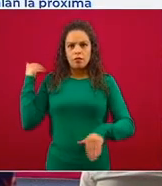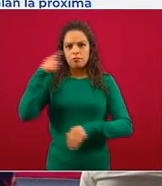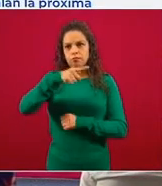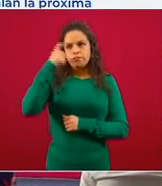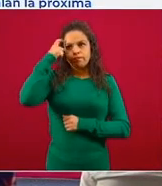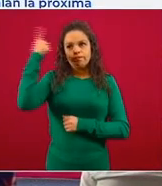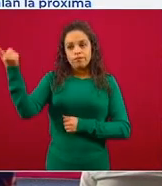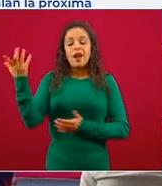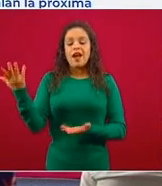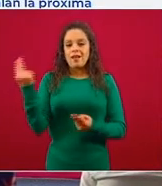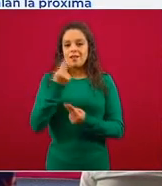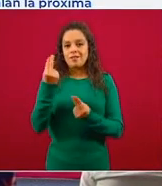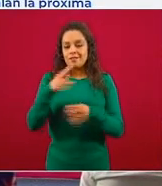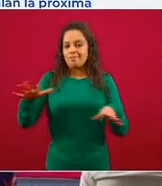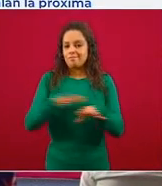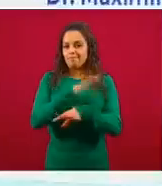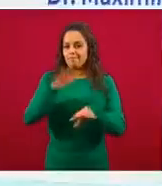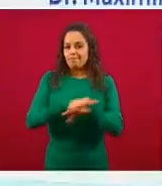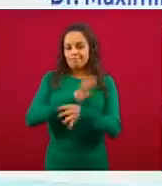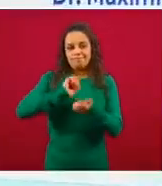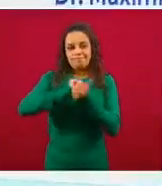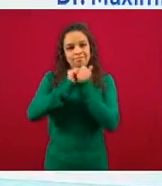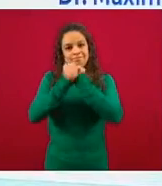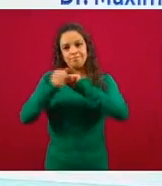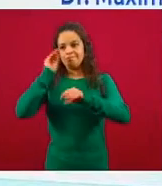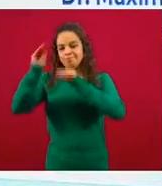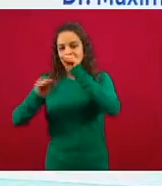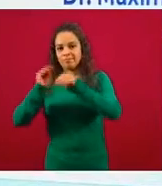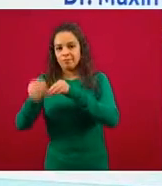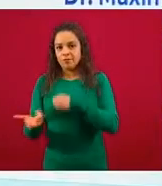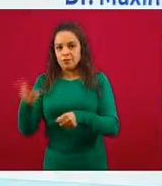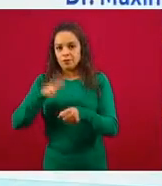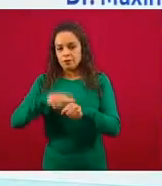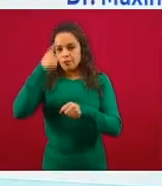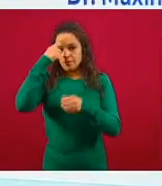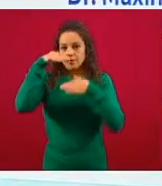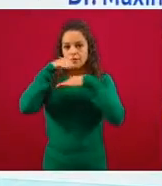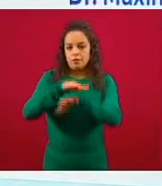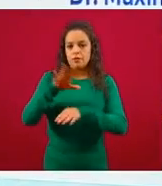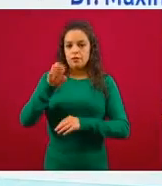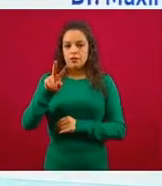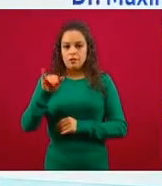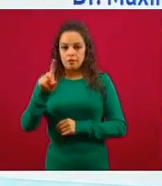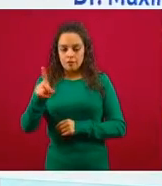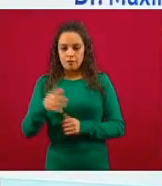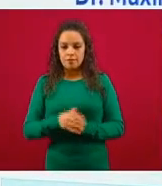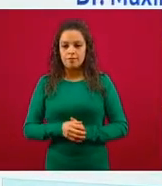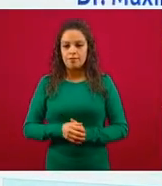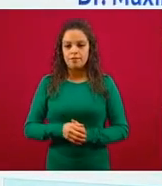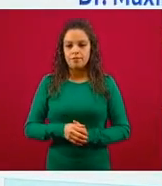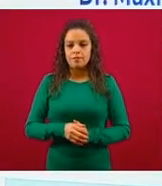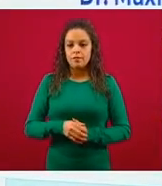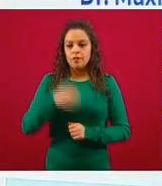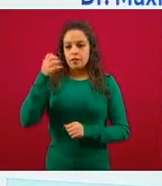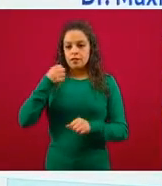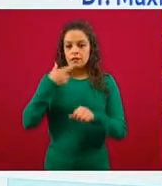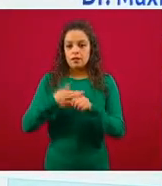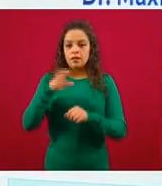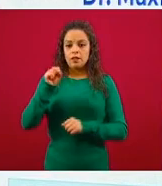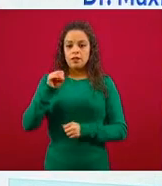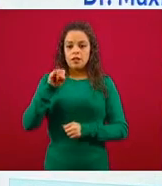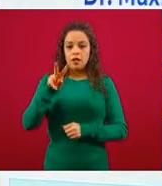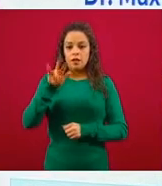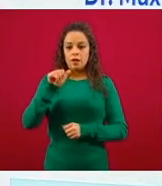with a retrofitting plan earliest. And the governor has been very much on top of things over there. And also